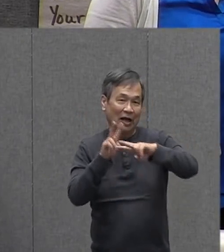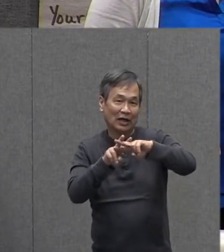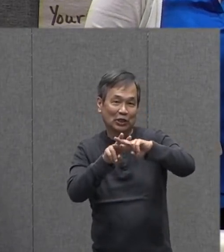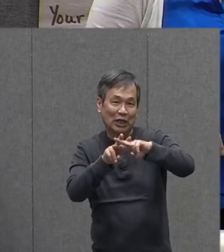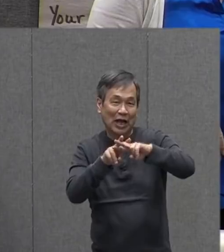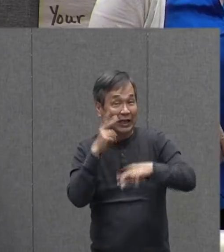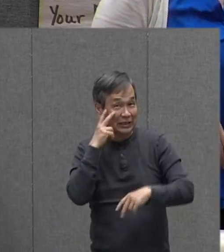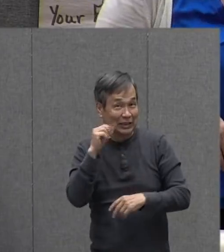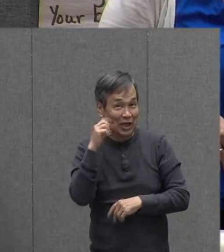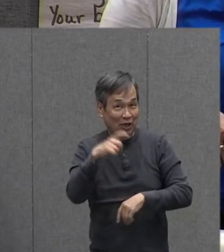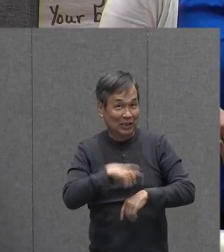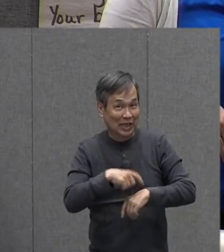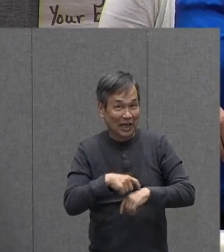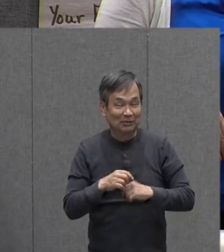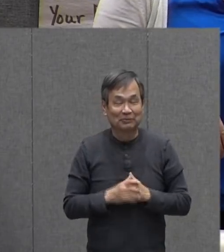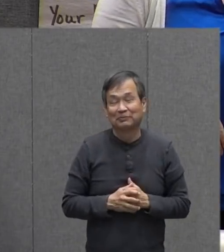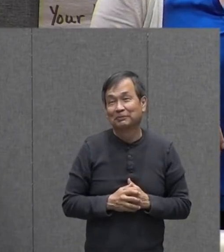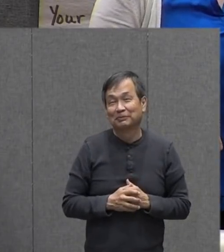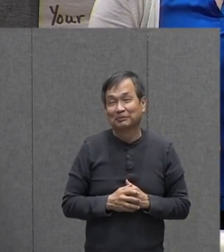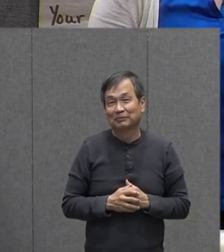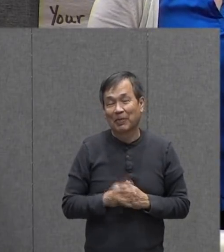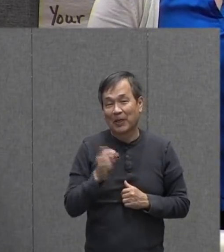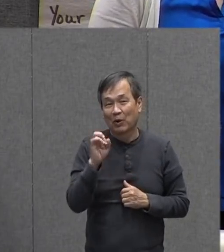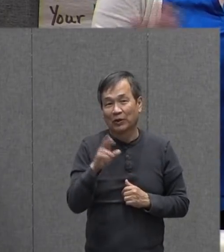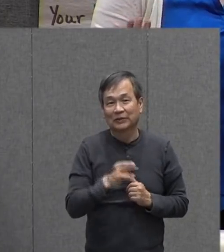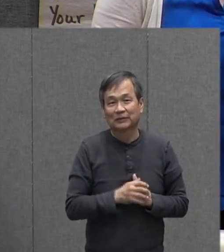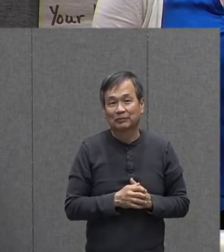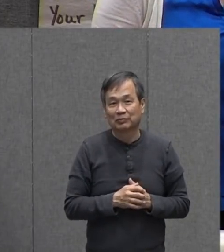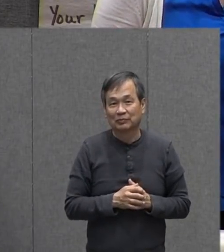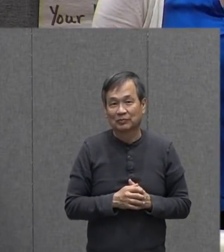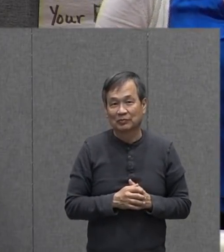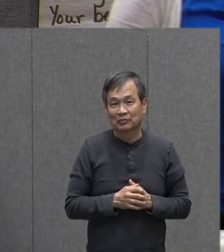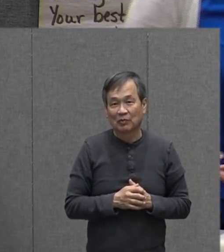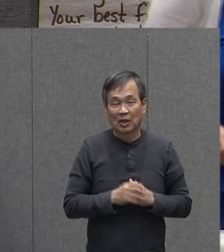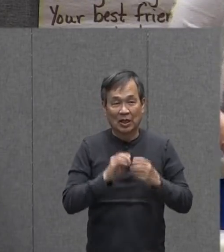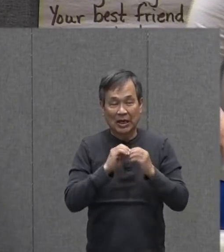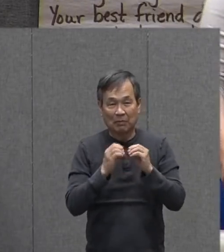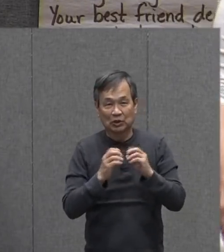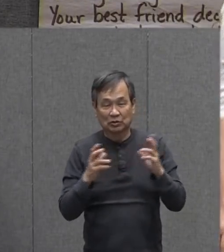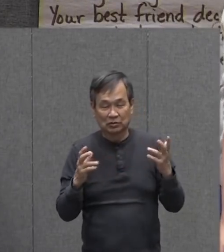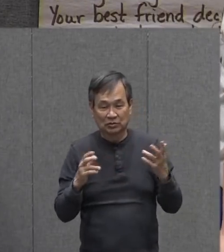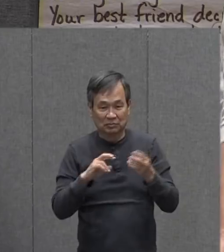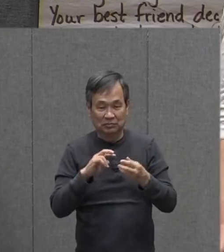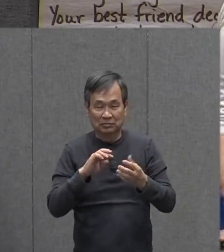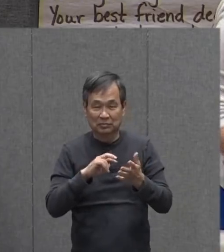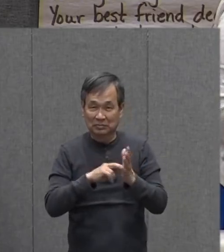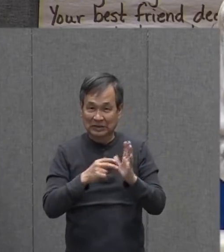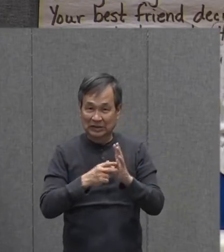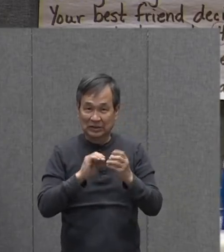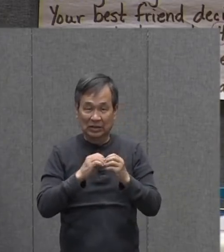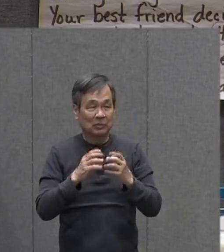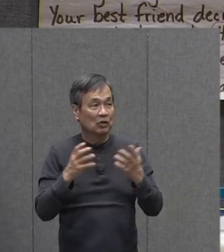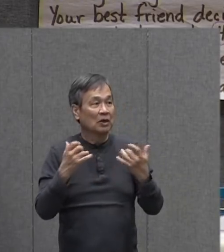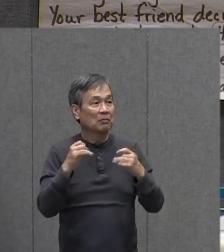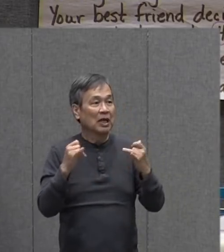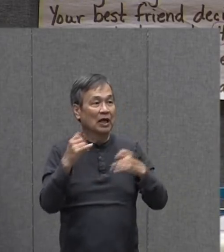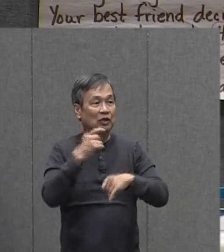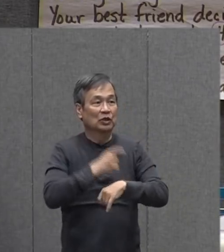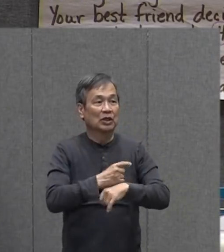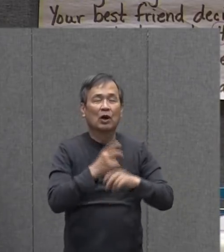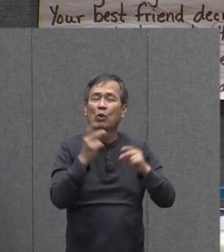number, all we did was just put the 3 and the 7 together to think it was 37. We didn't maybe draw a picture of it or show how we could represent